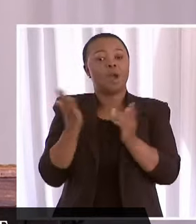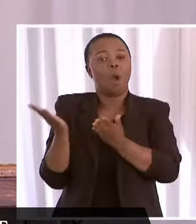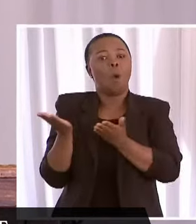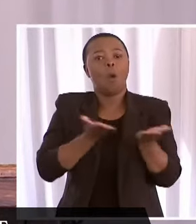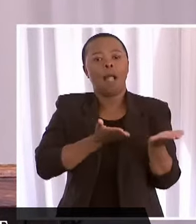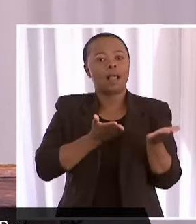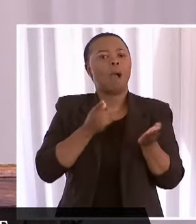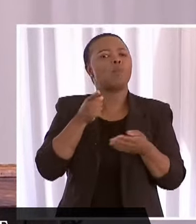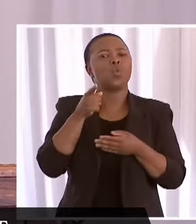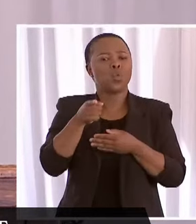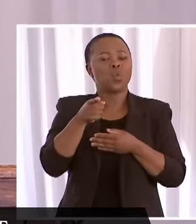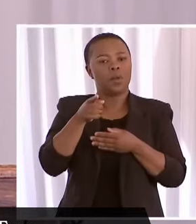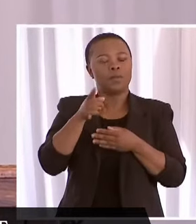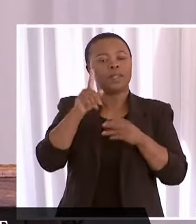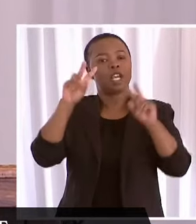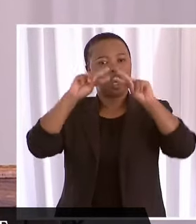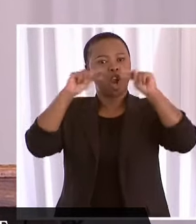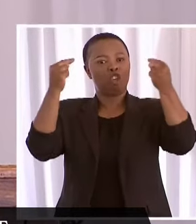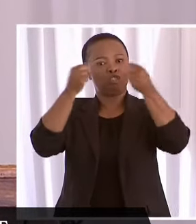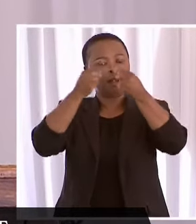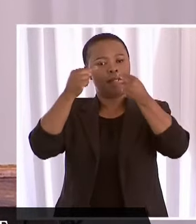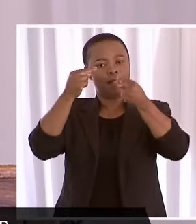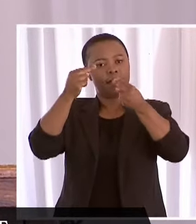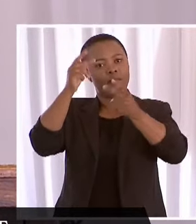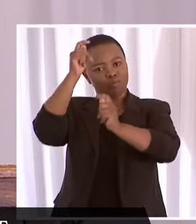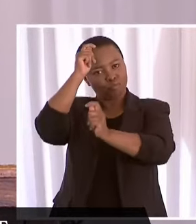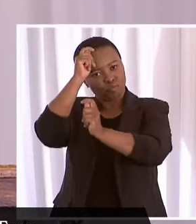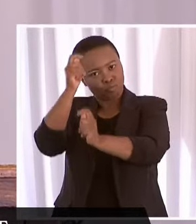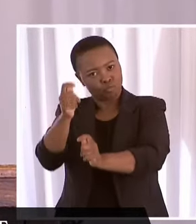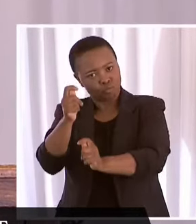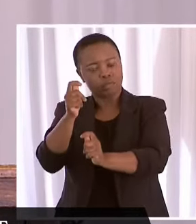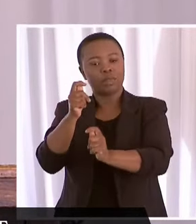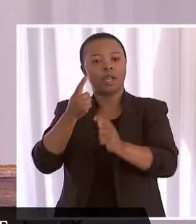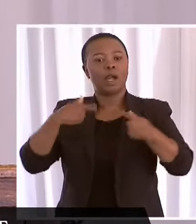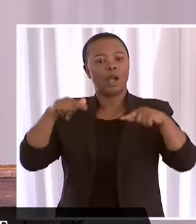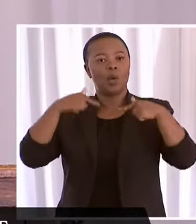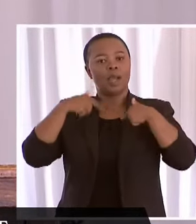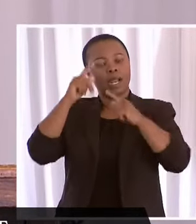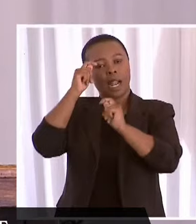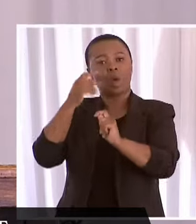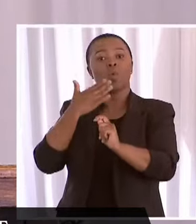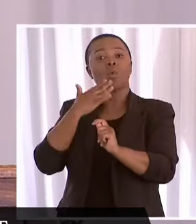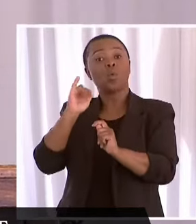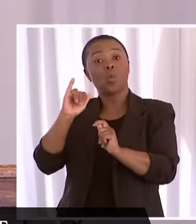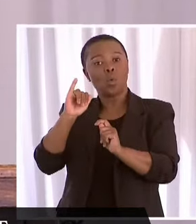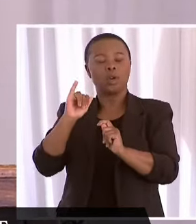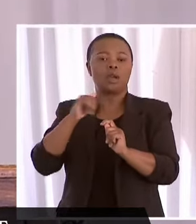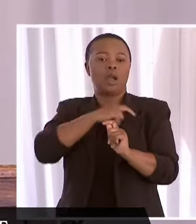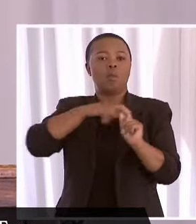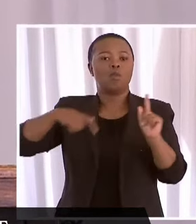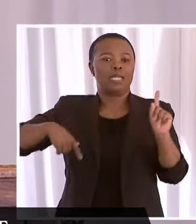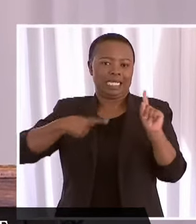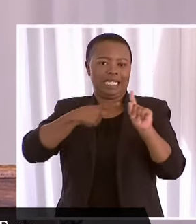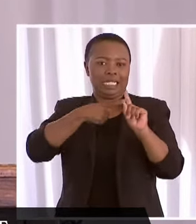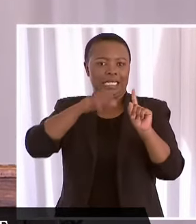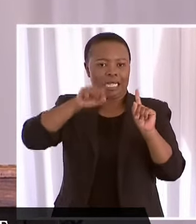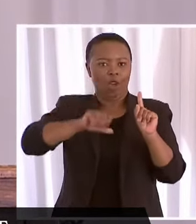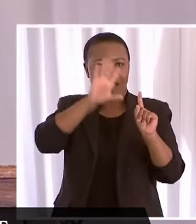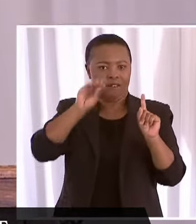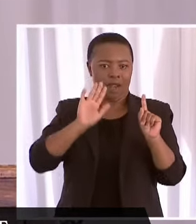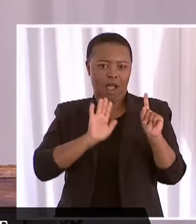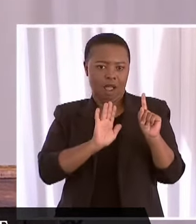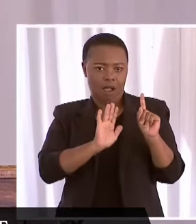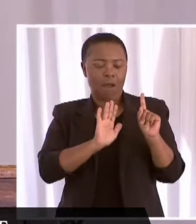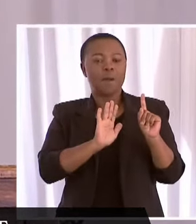the national salute, which will only be acknowledged by the President of the Republic of South Africa,